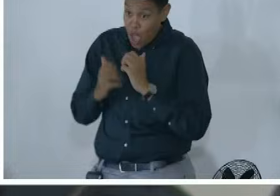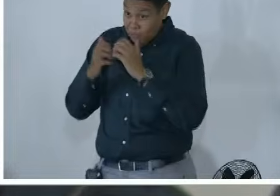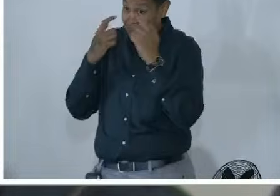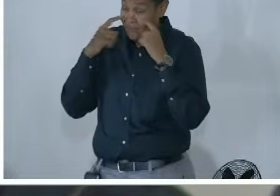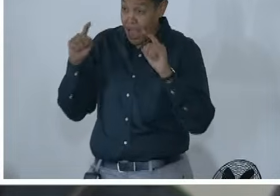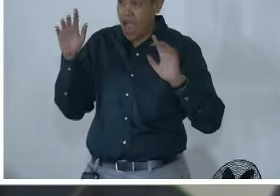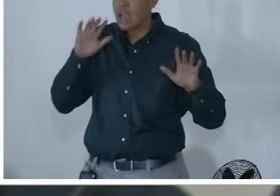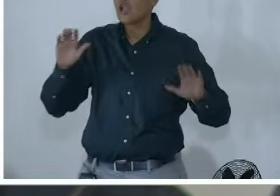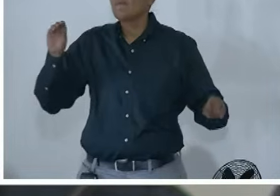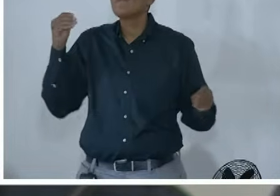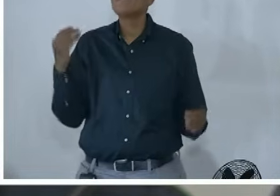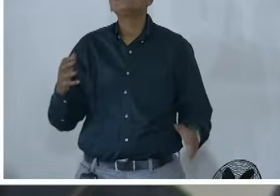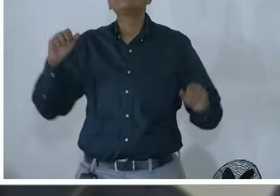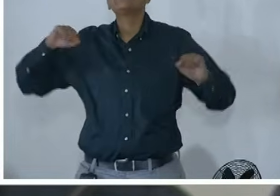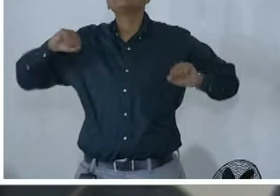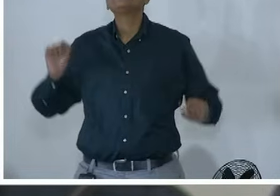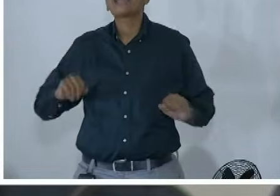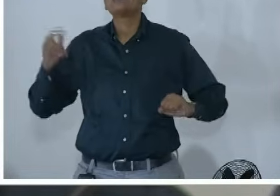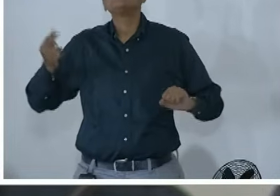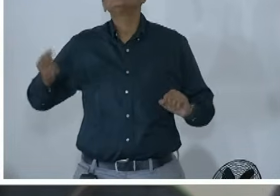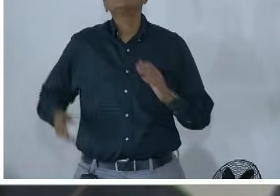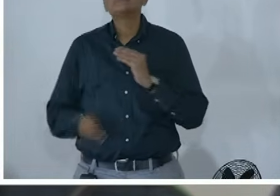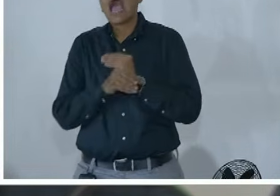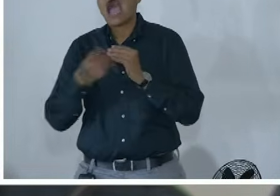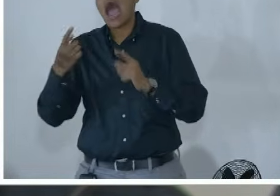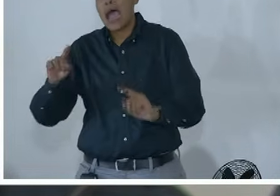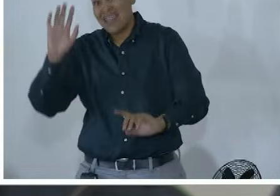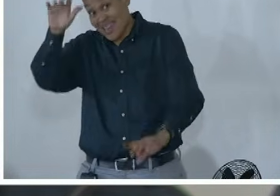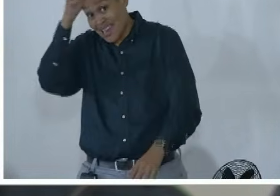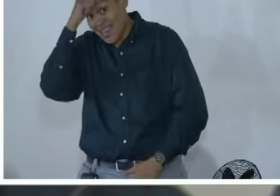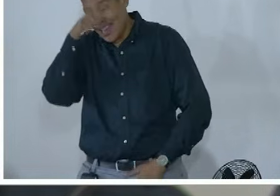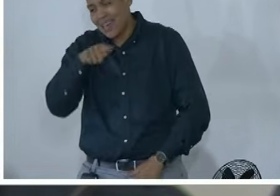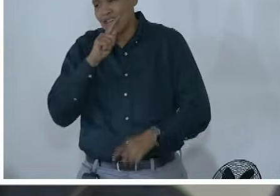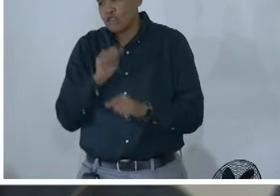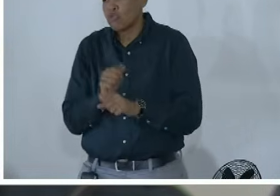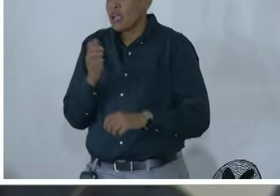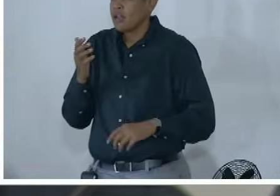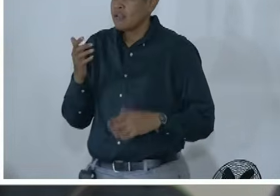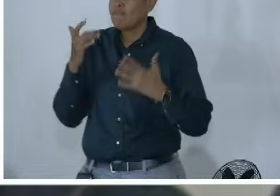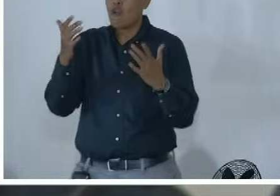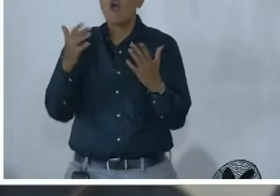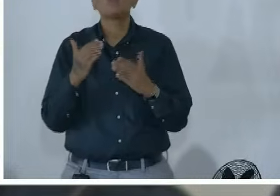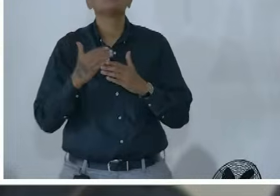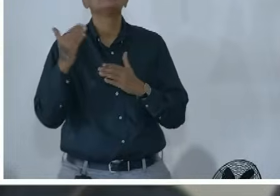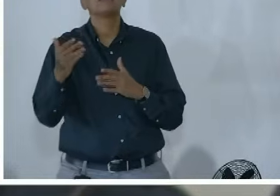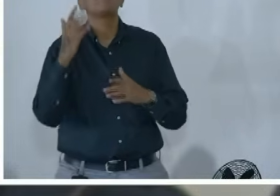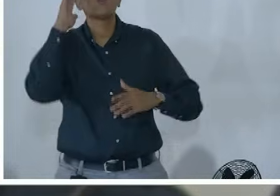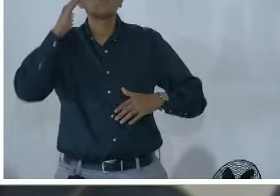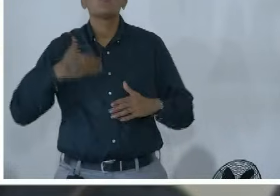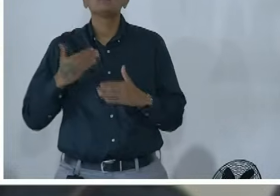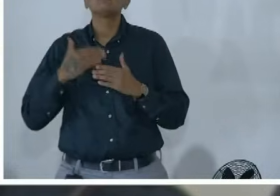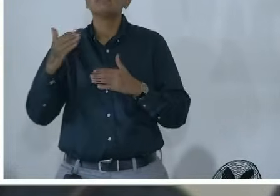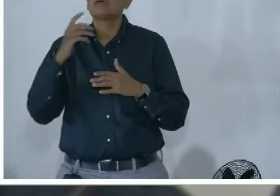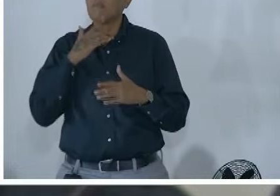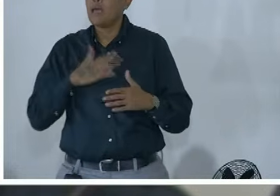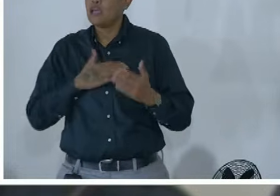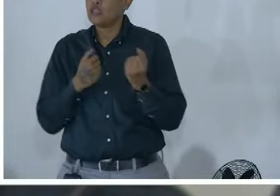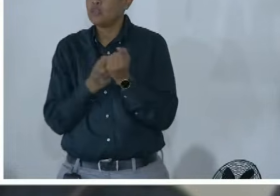the provisions can be utilized. But it is a forward step and a welcome step, and it has my